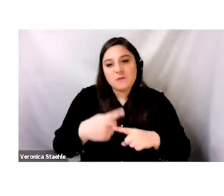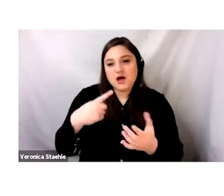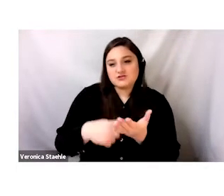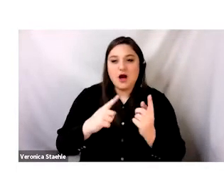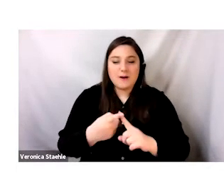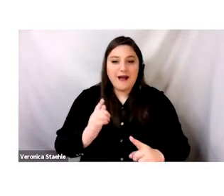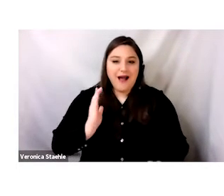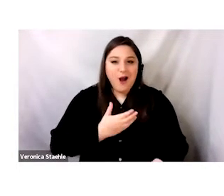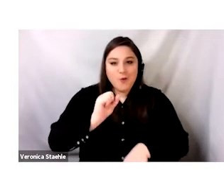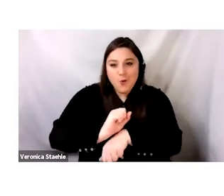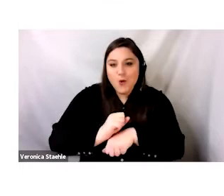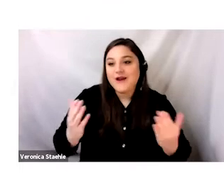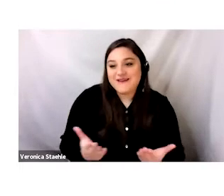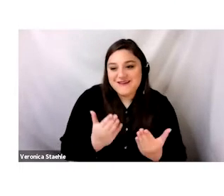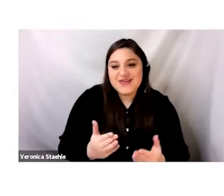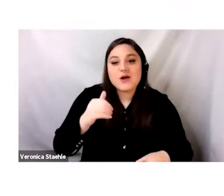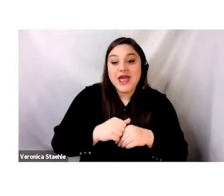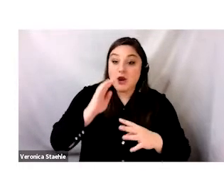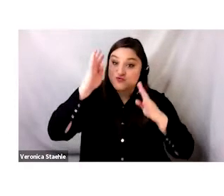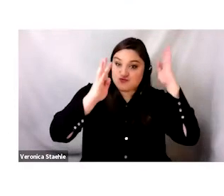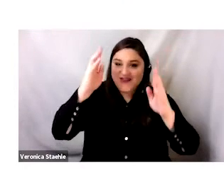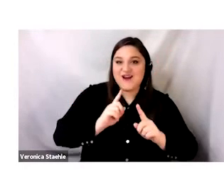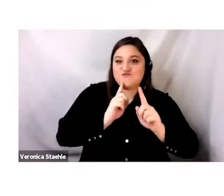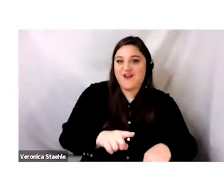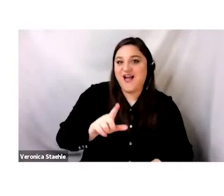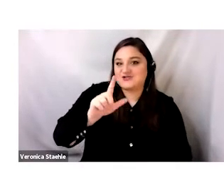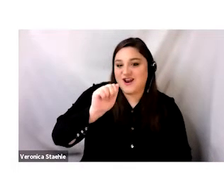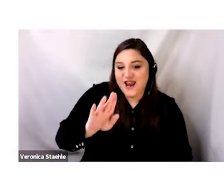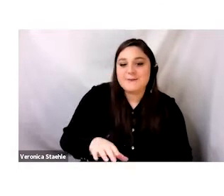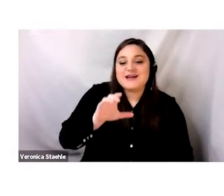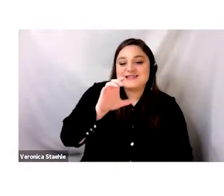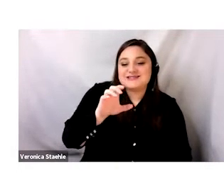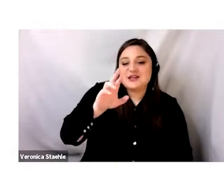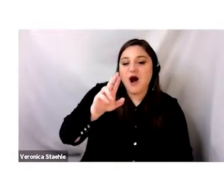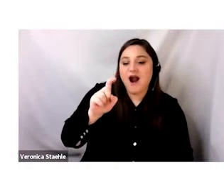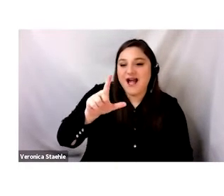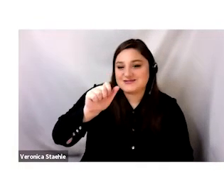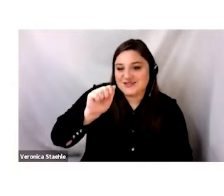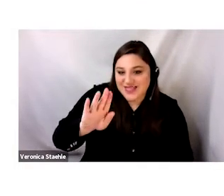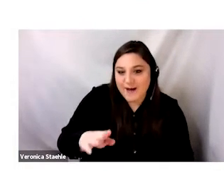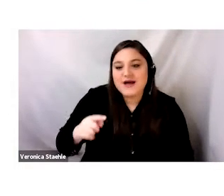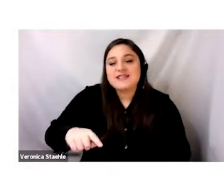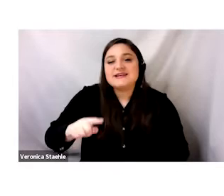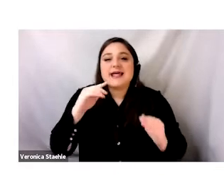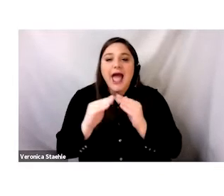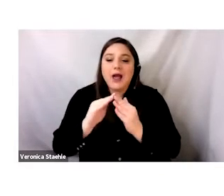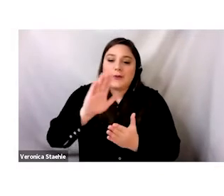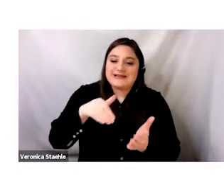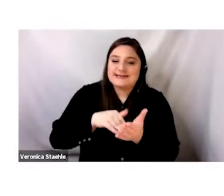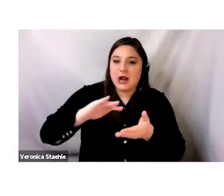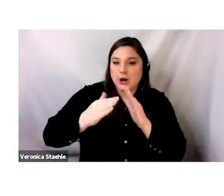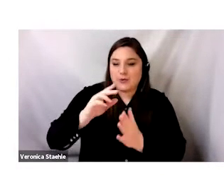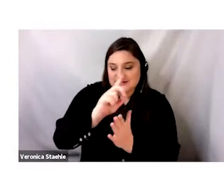that we do at Creative Reaction Lab, and particularly a framework that we developed called Equity Centered Community Design. And honestly,